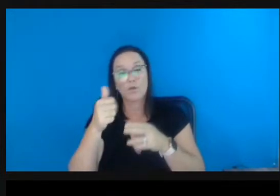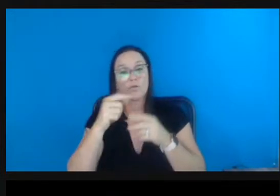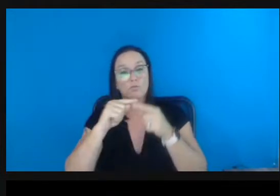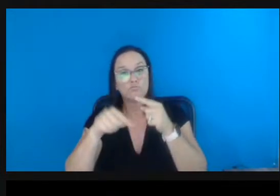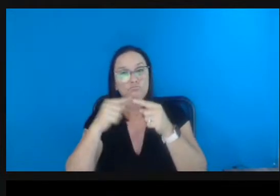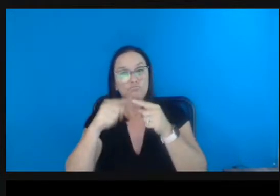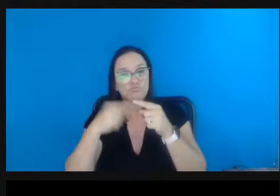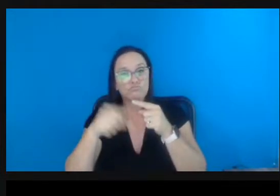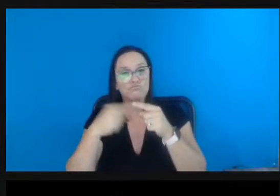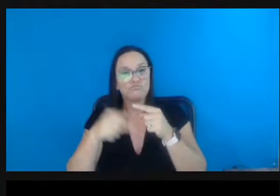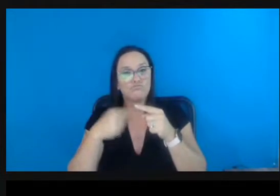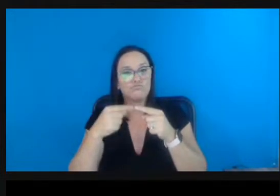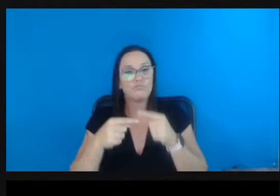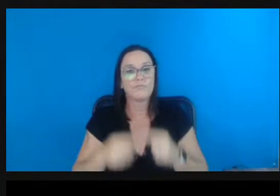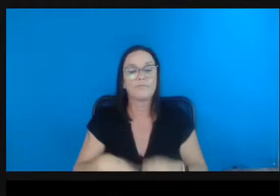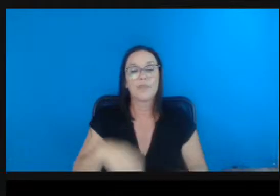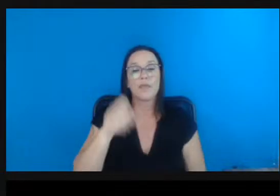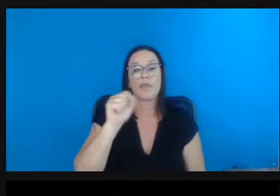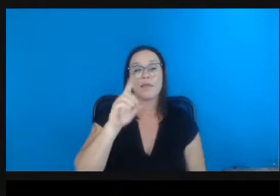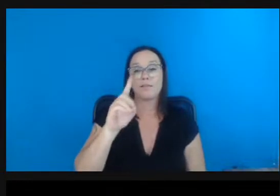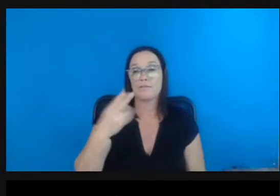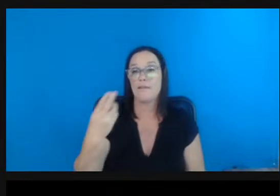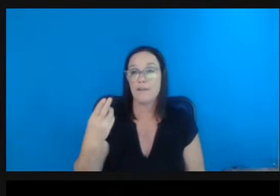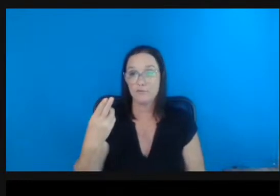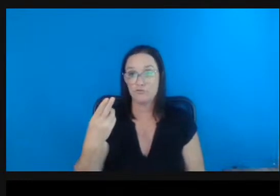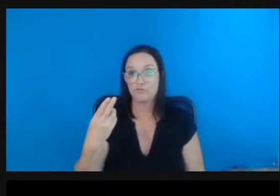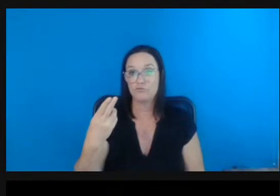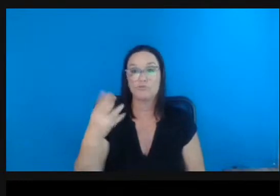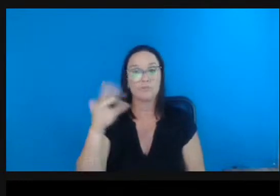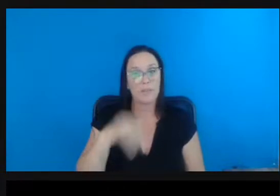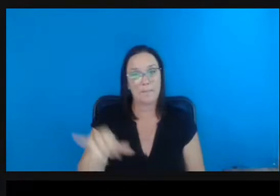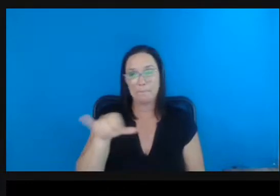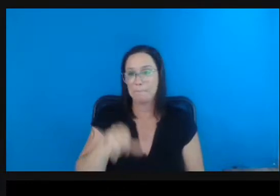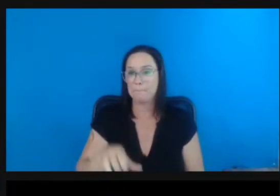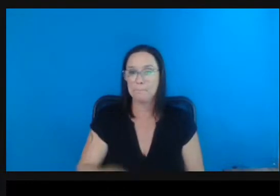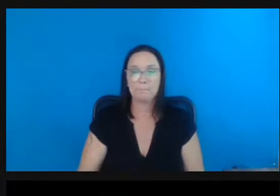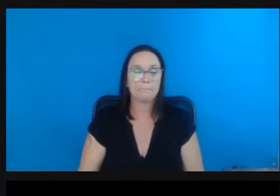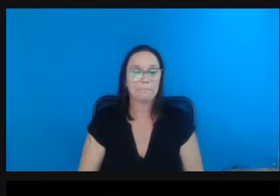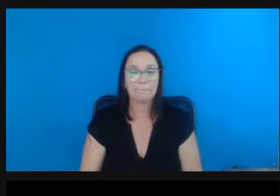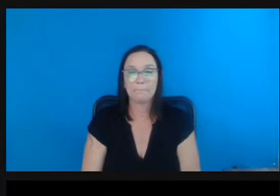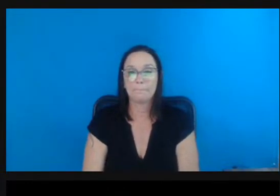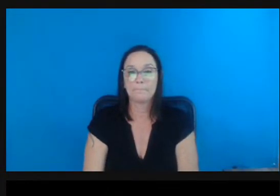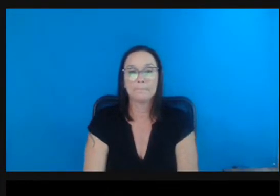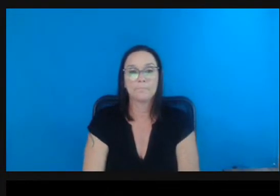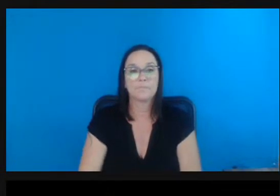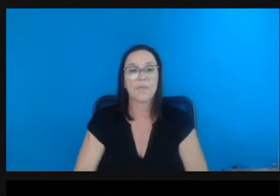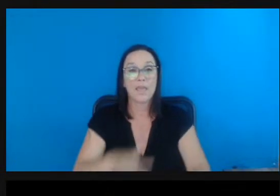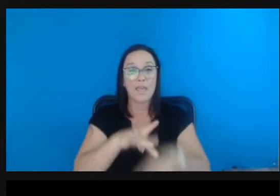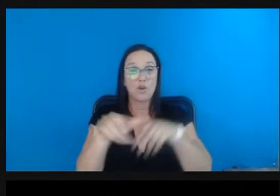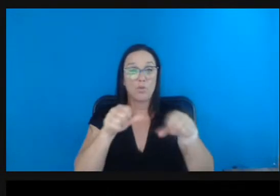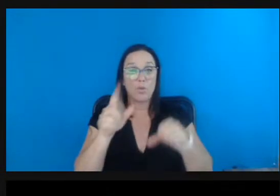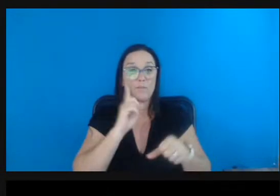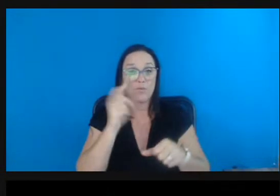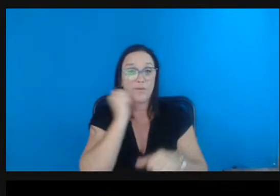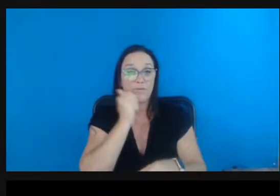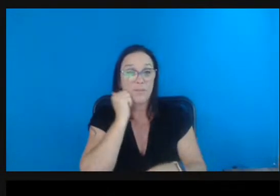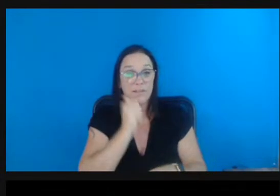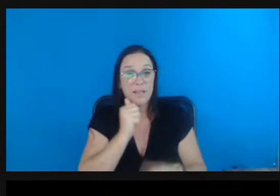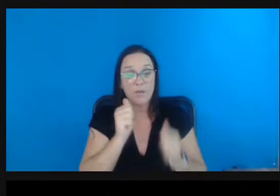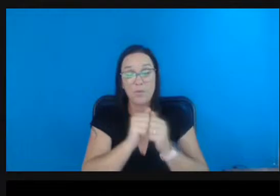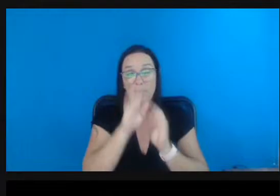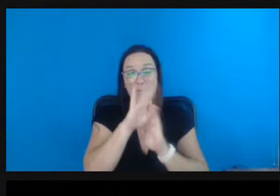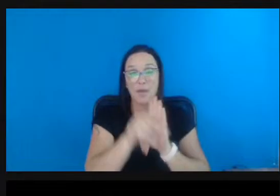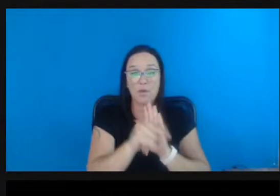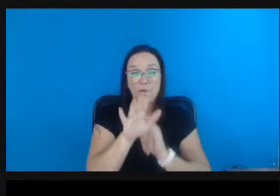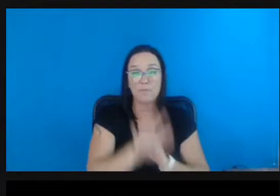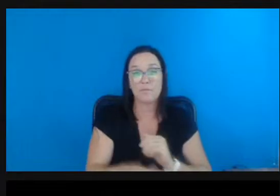Same pattern we see at the Sand Hill Station. We'll keep it going past there. And our earthquakes per day, with our background being around